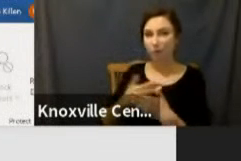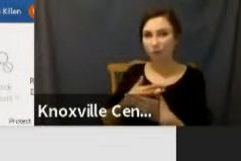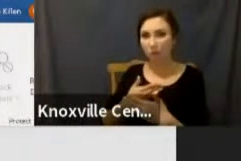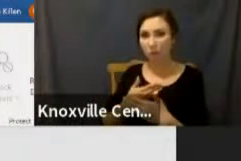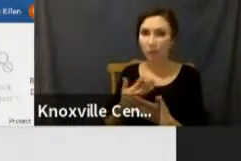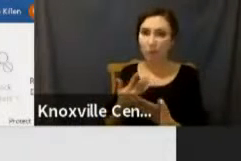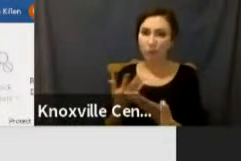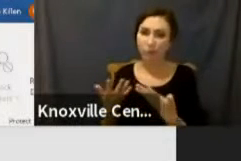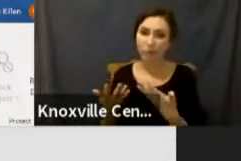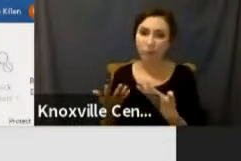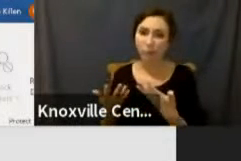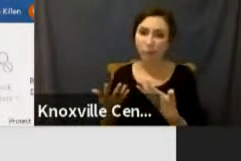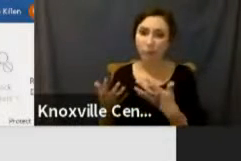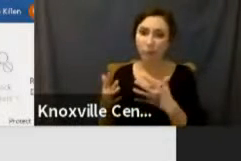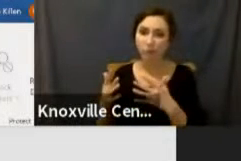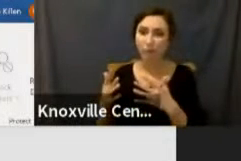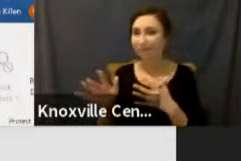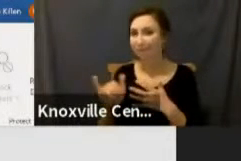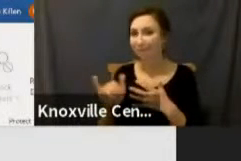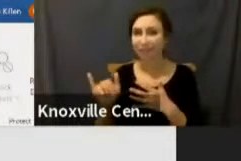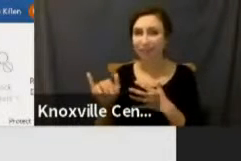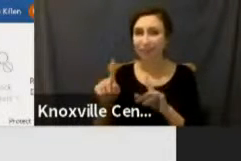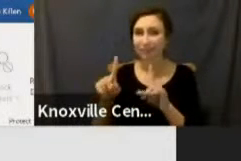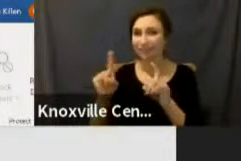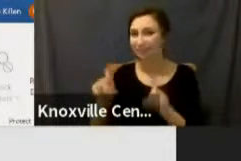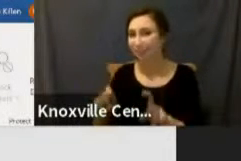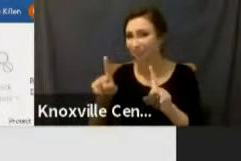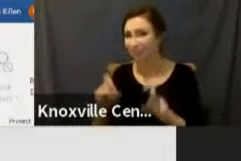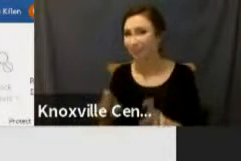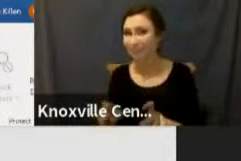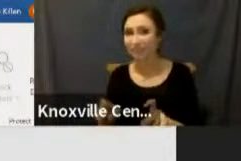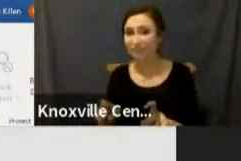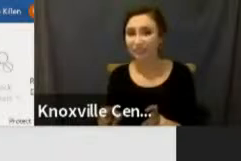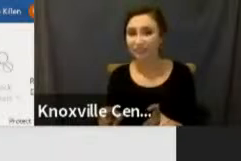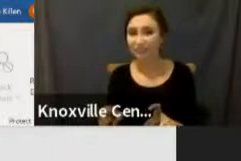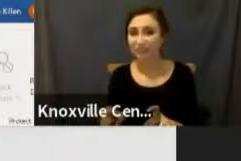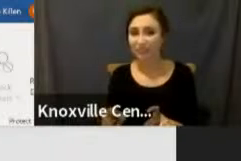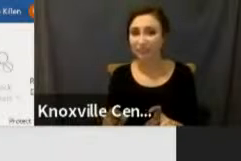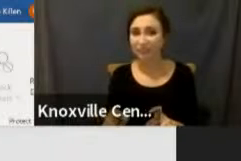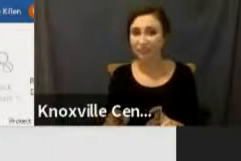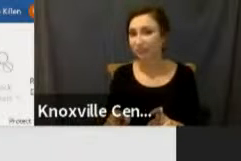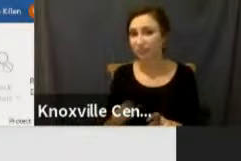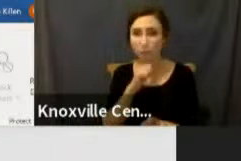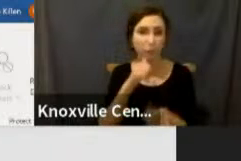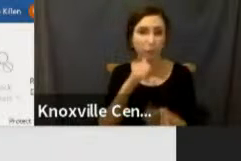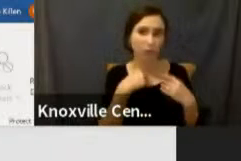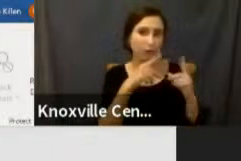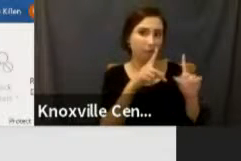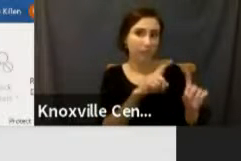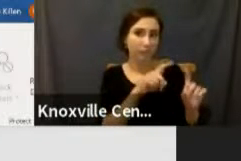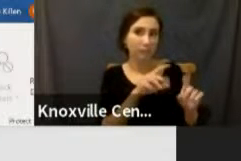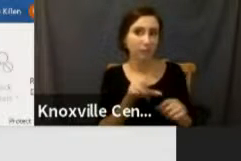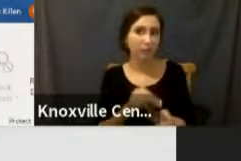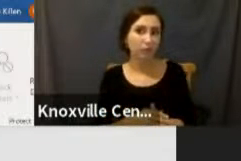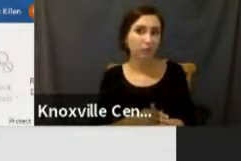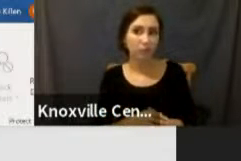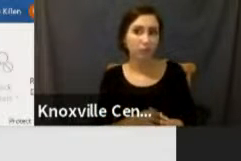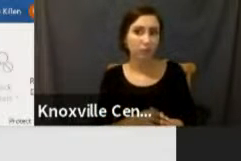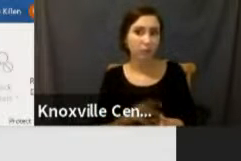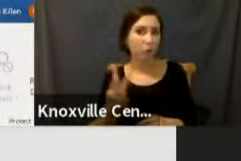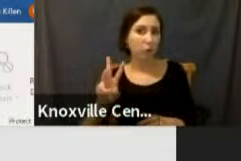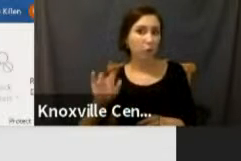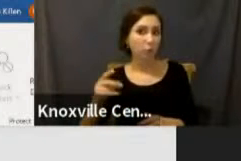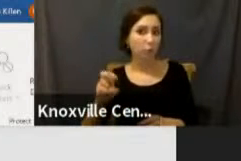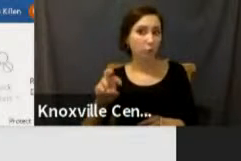Well, testing perhaps, and/or we don't have testing. Happens. Yeah, we don't have